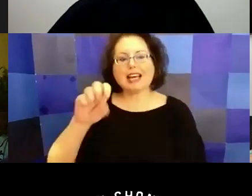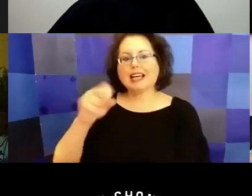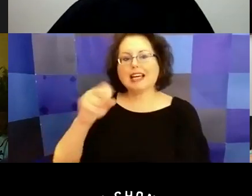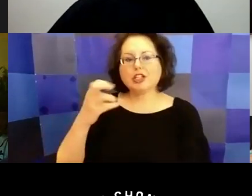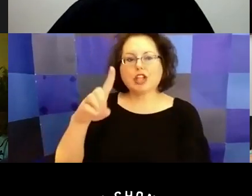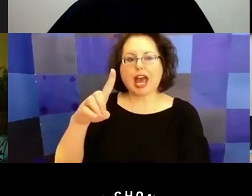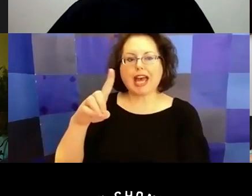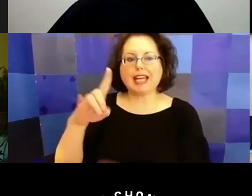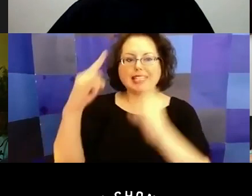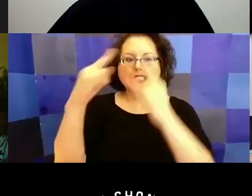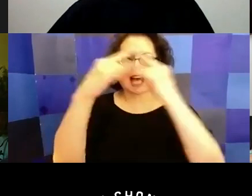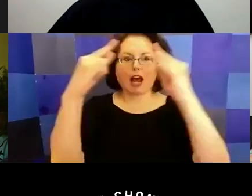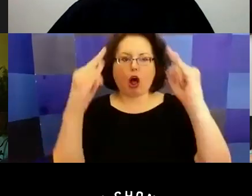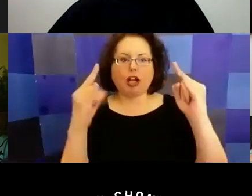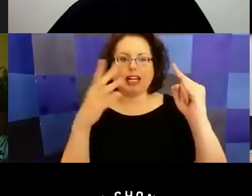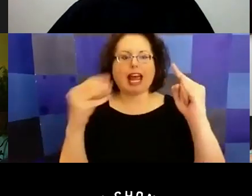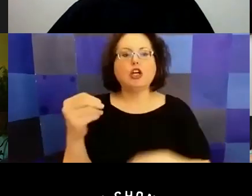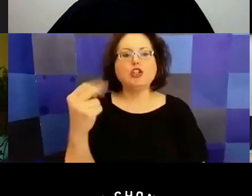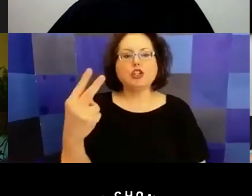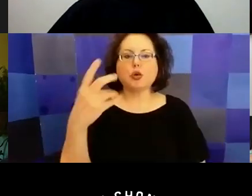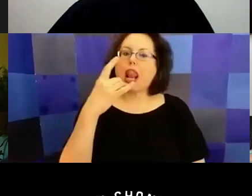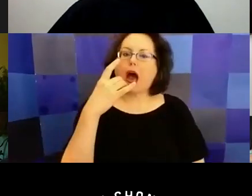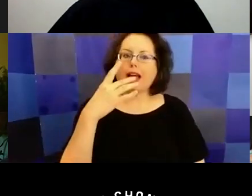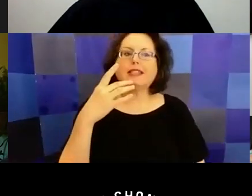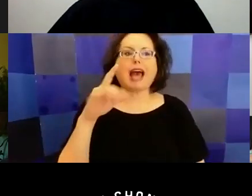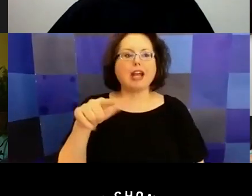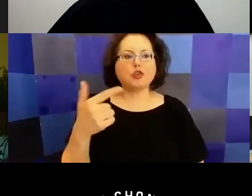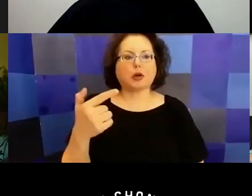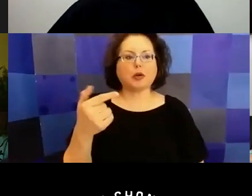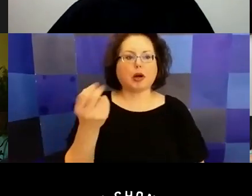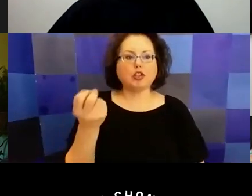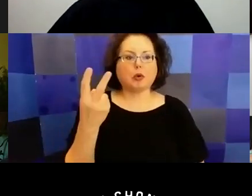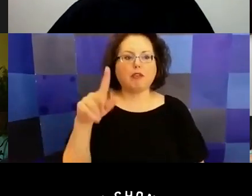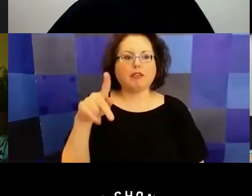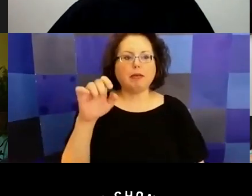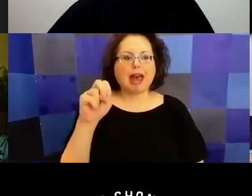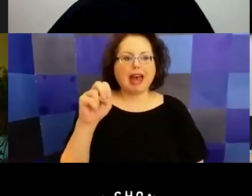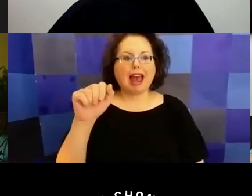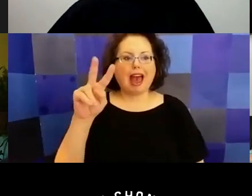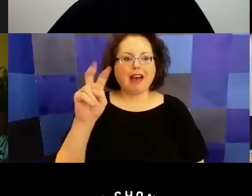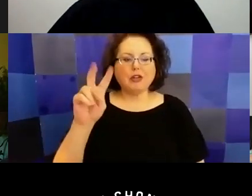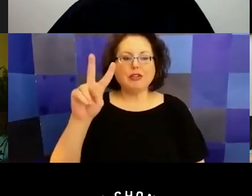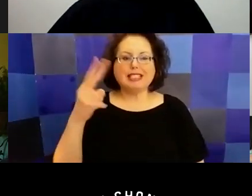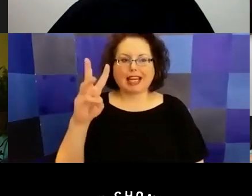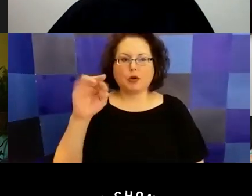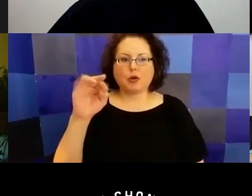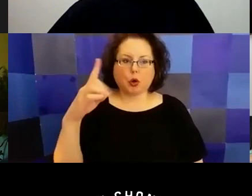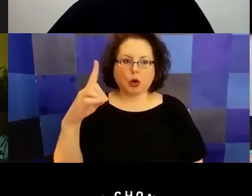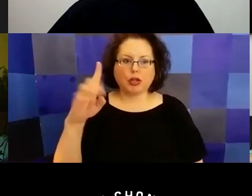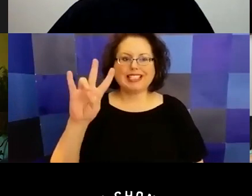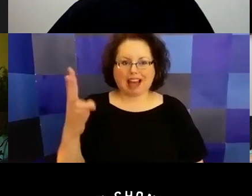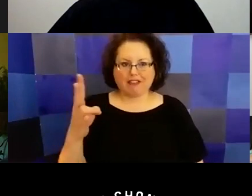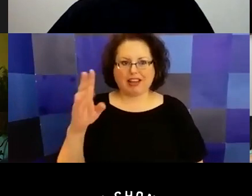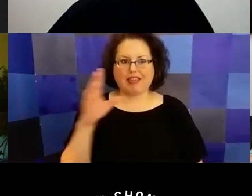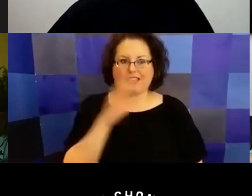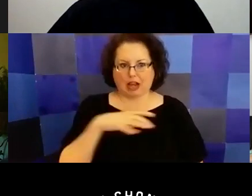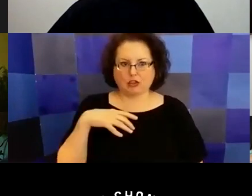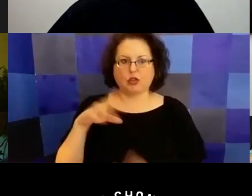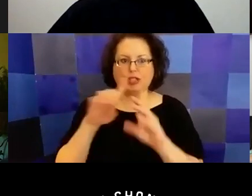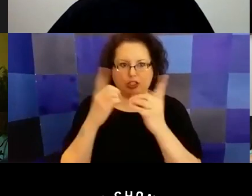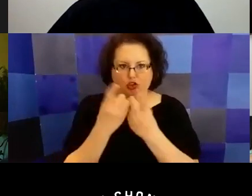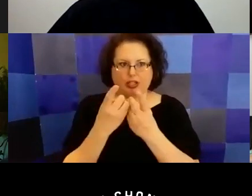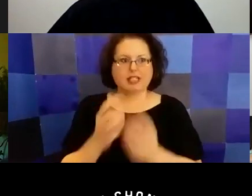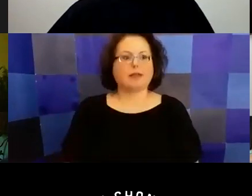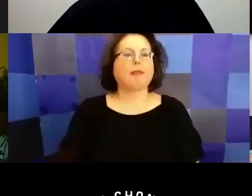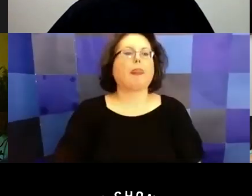two existing light fixtures at 2112 Penn Avenue in the 2nd Ward, 7th Council District.